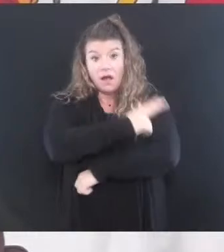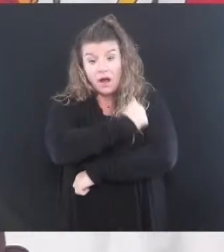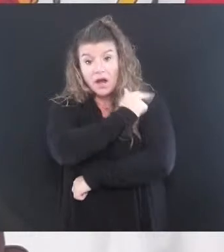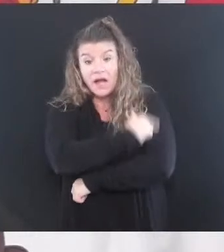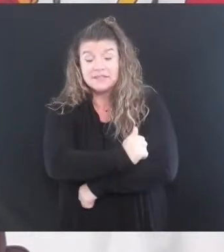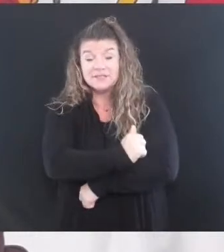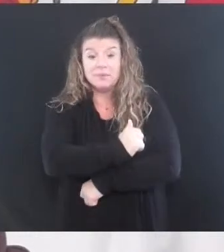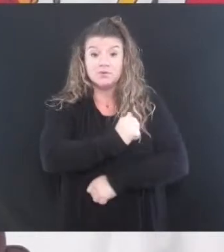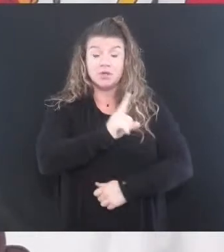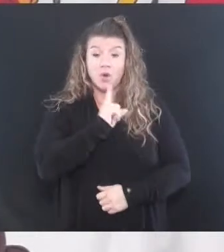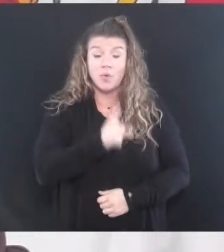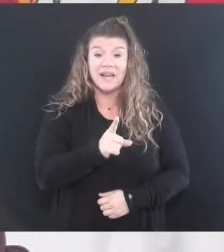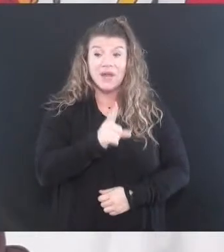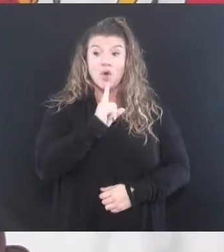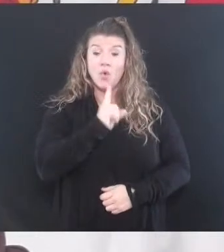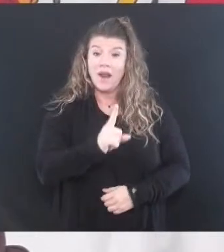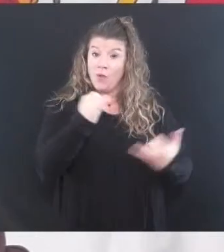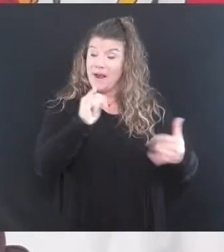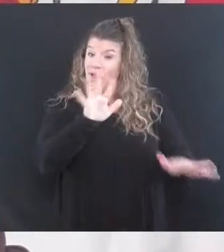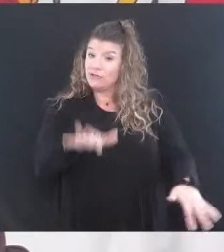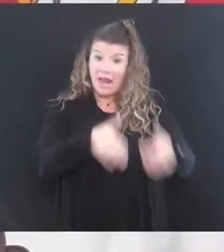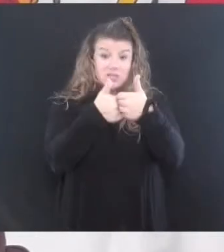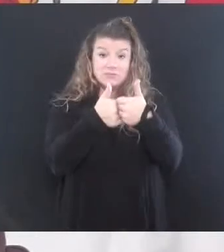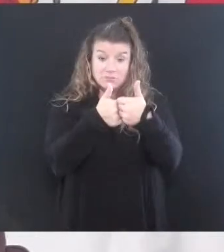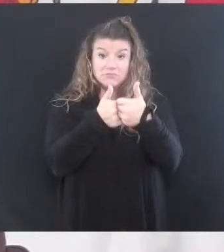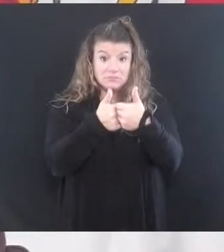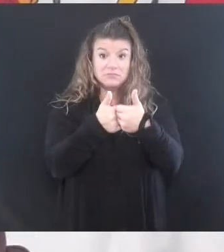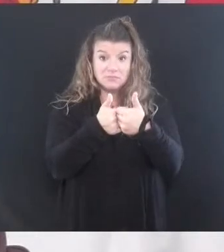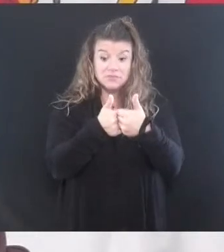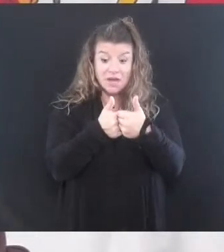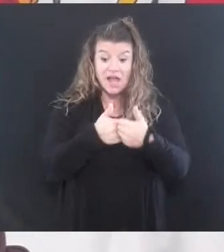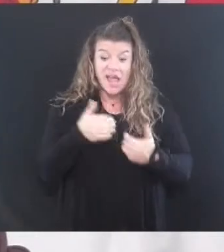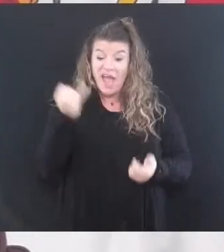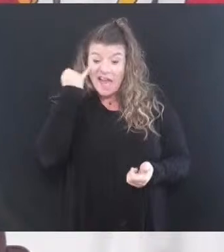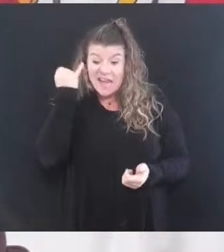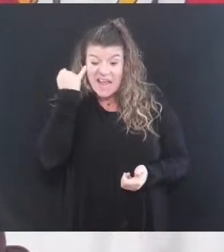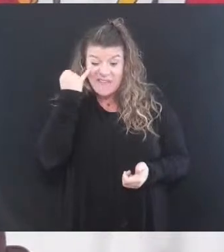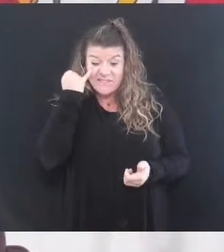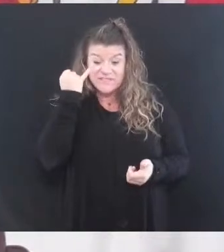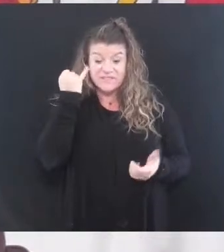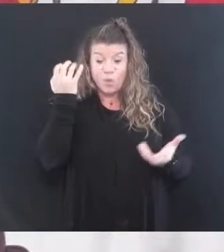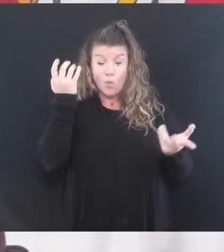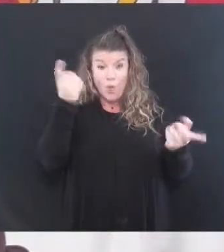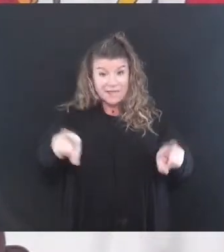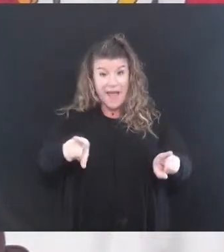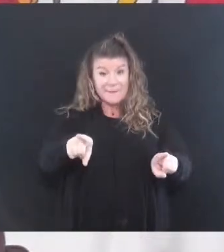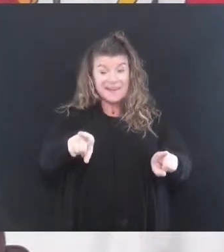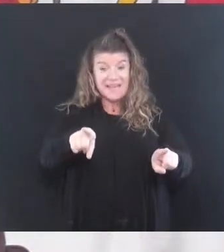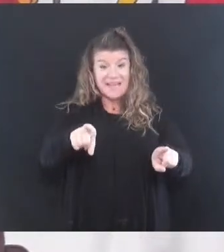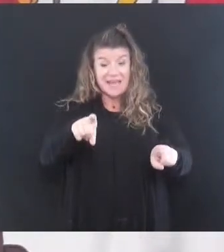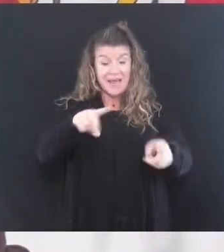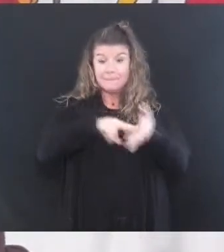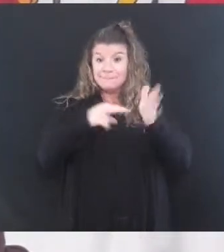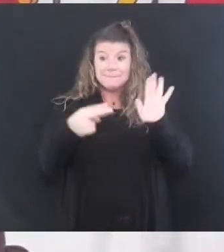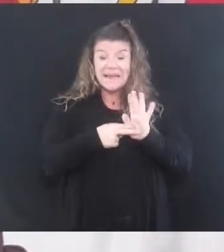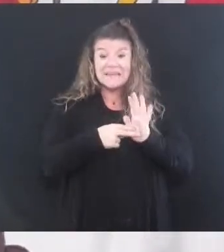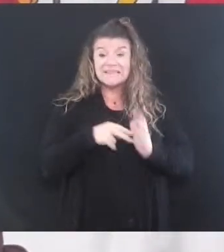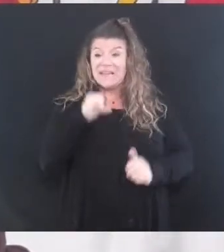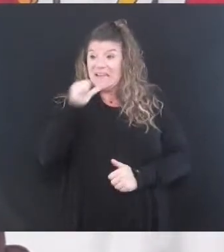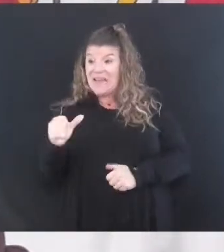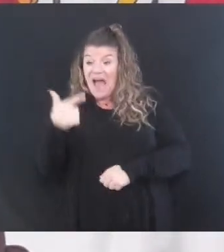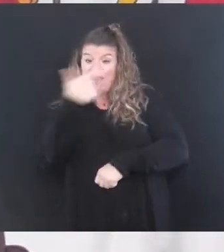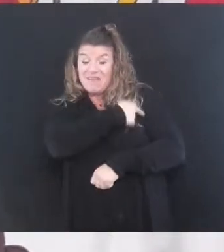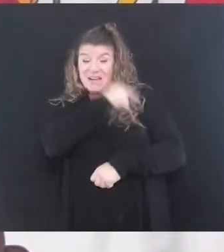are really challenged right now. And if what is happening is the